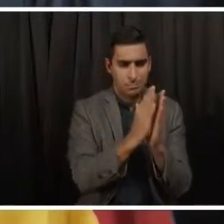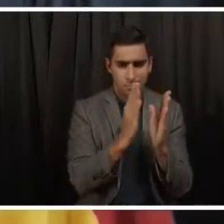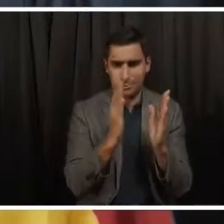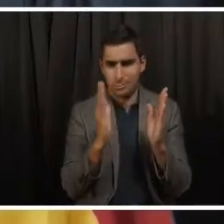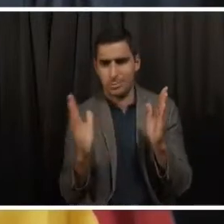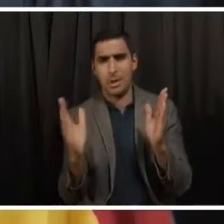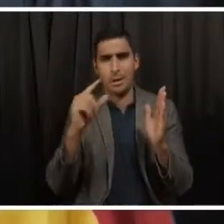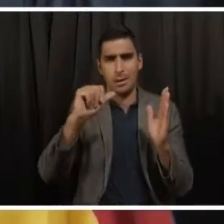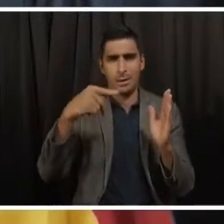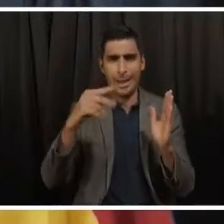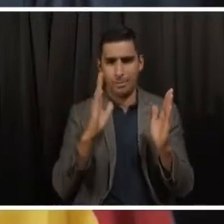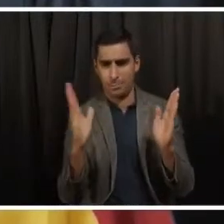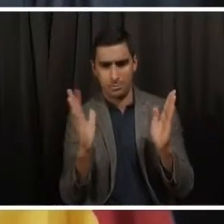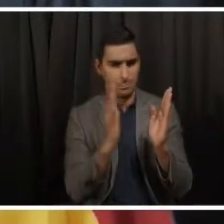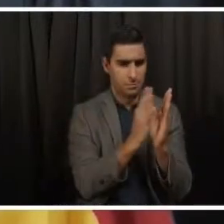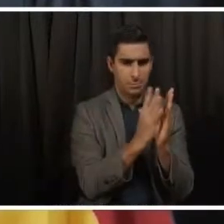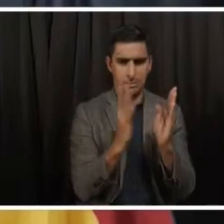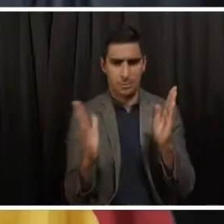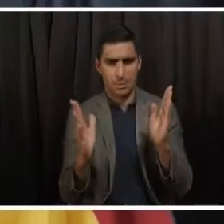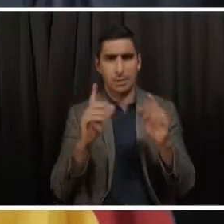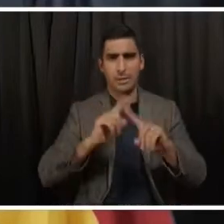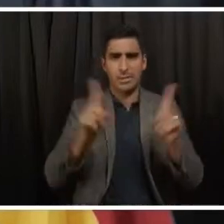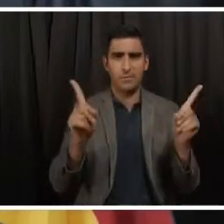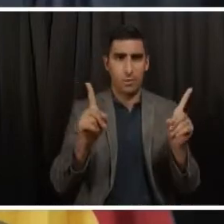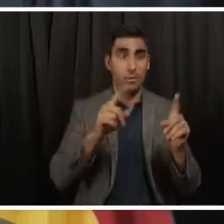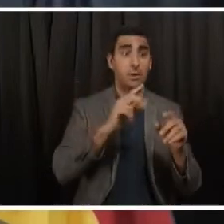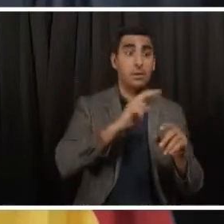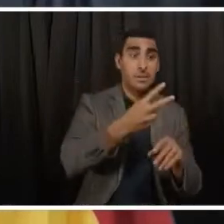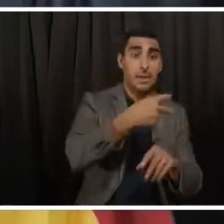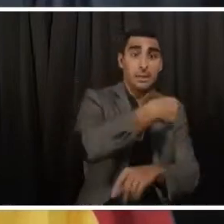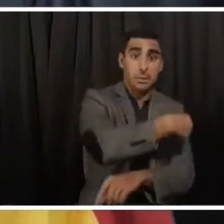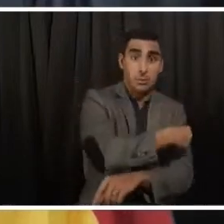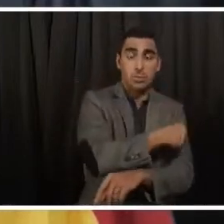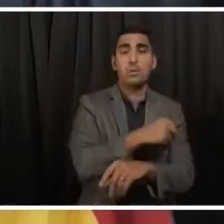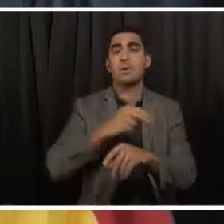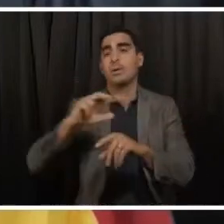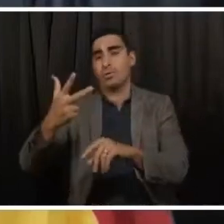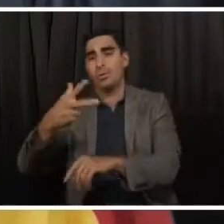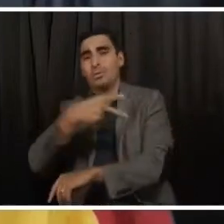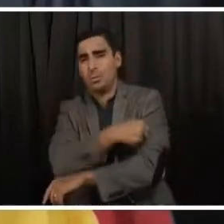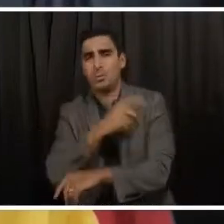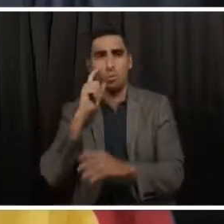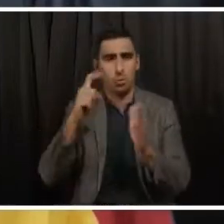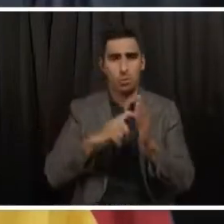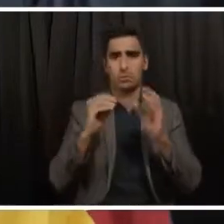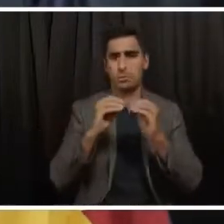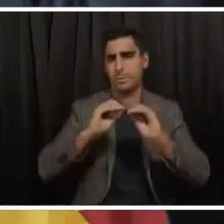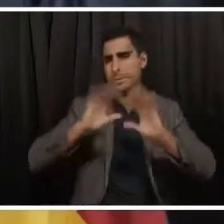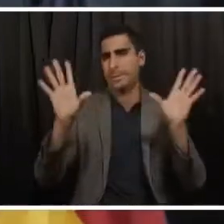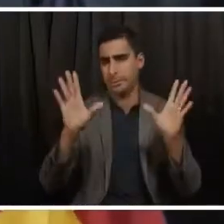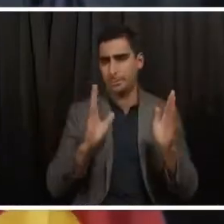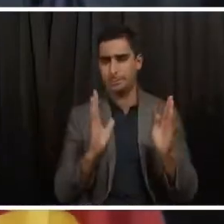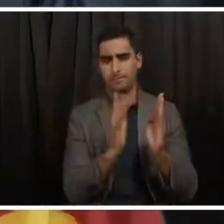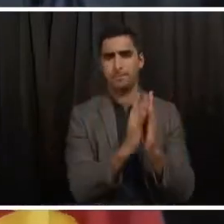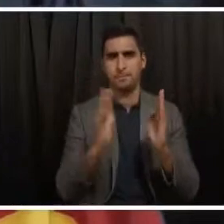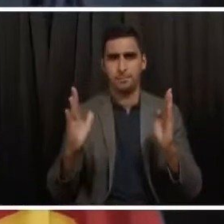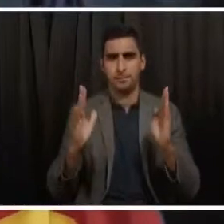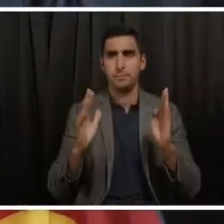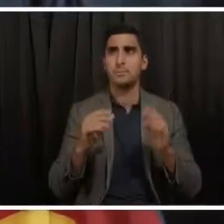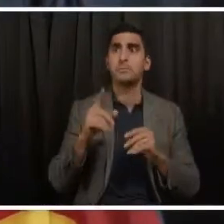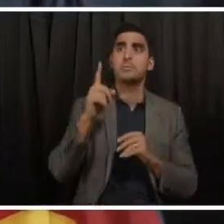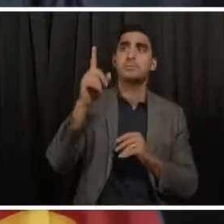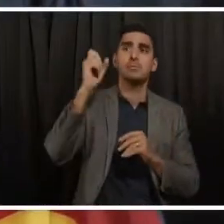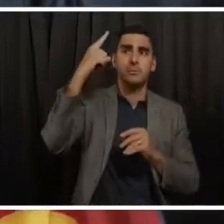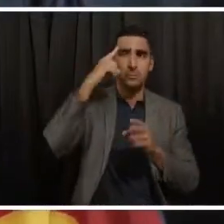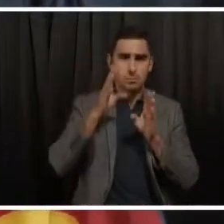a clearer effect size from the booster doses. So, and I just want to also what she said was very good. I